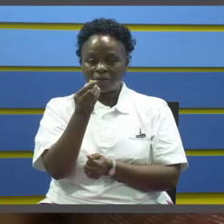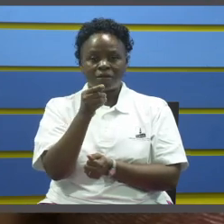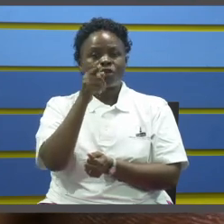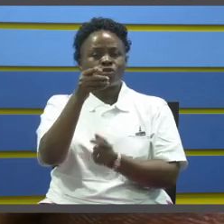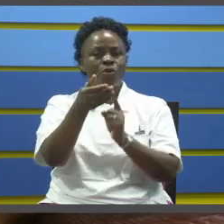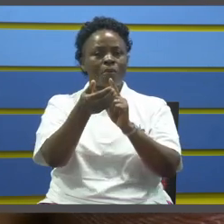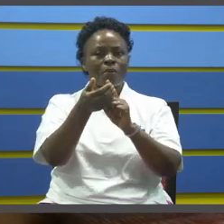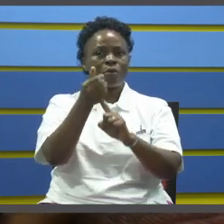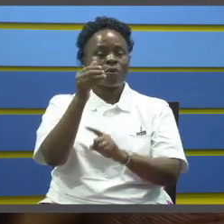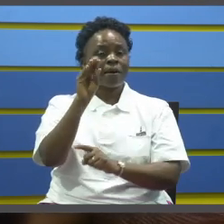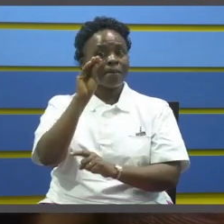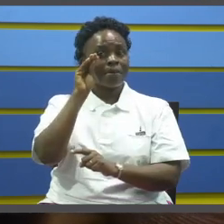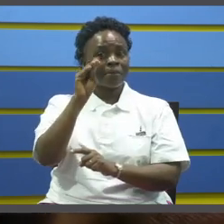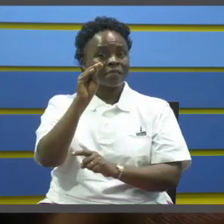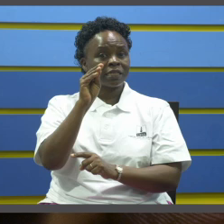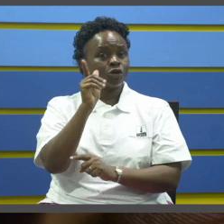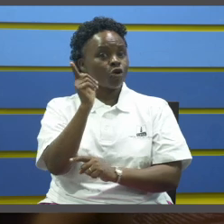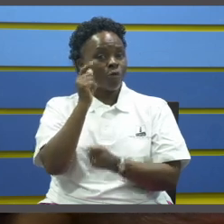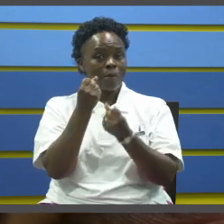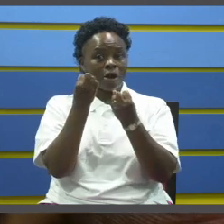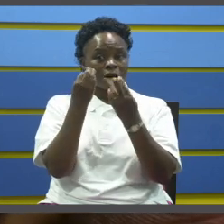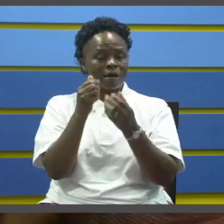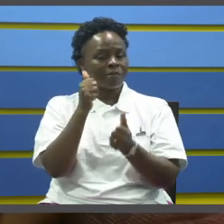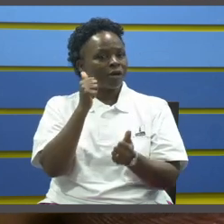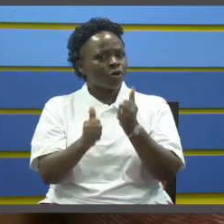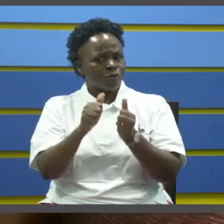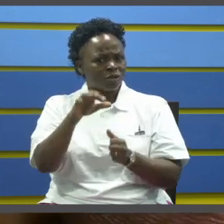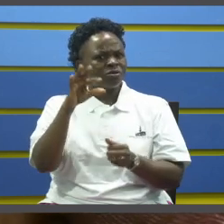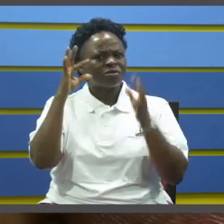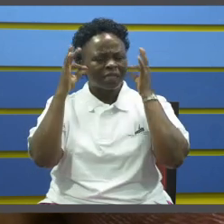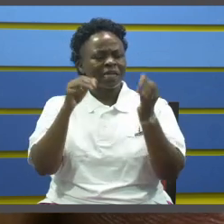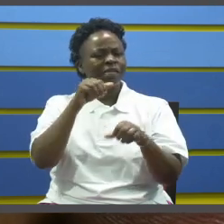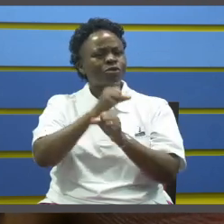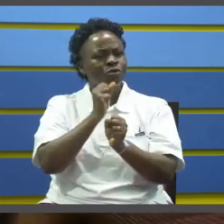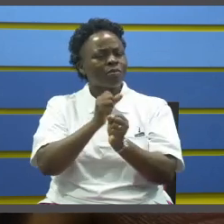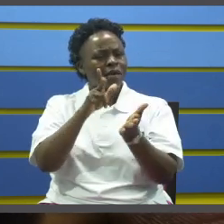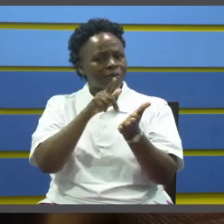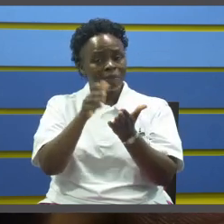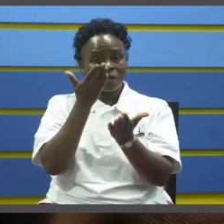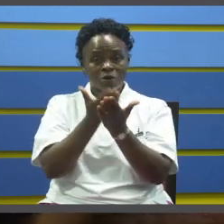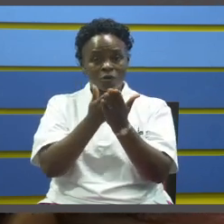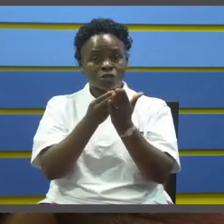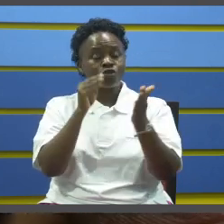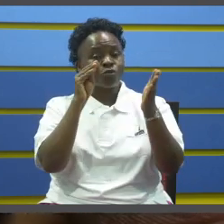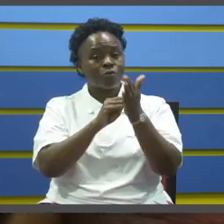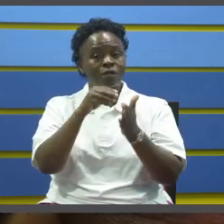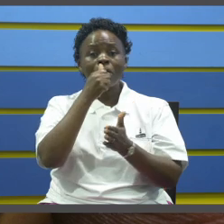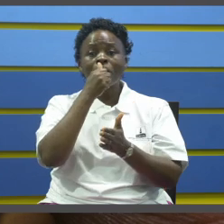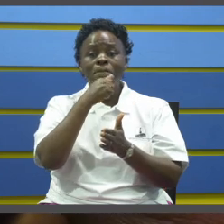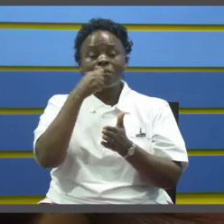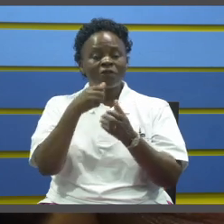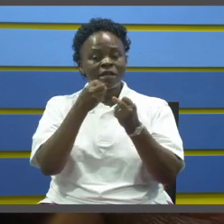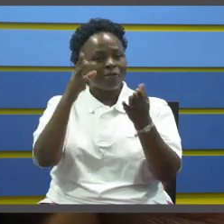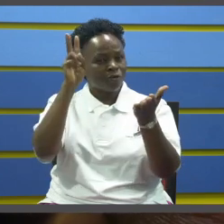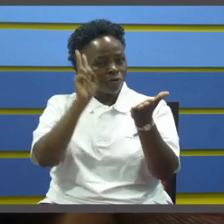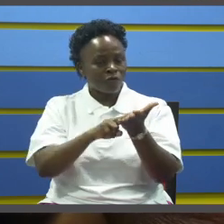You will receive a prompt on the mobile number you choose to make payment, requesting you to enter PIN to confirm